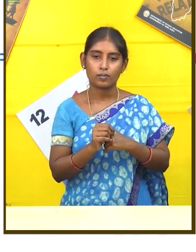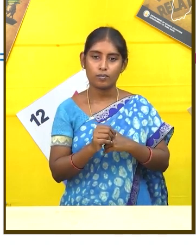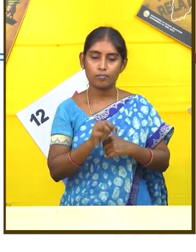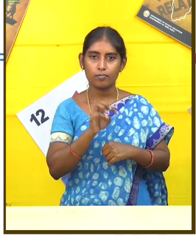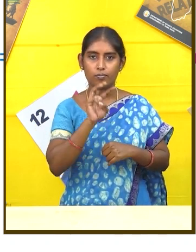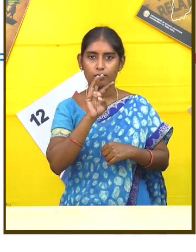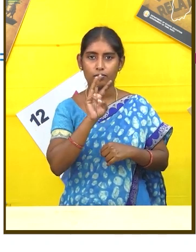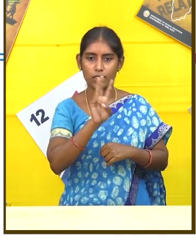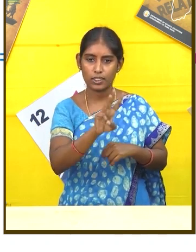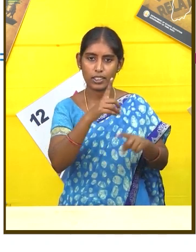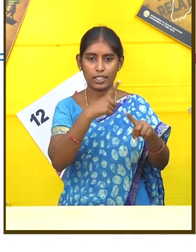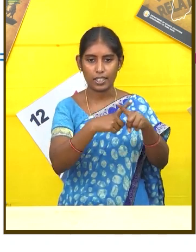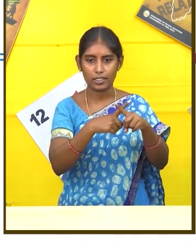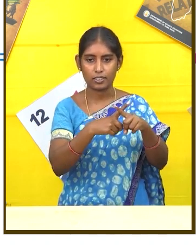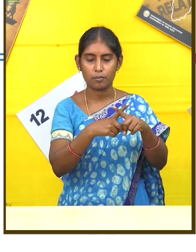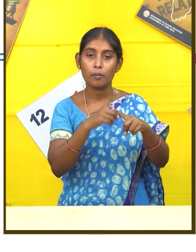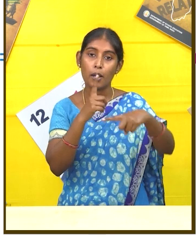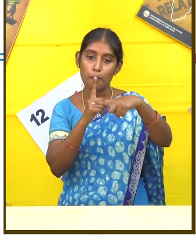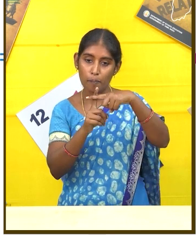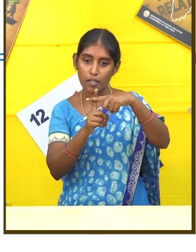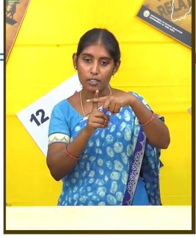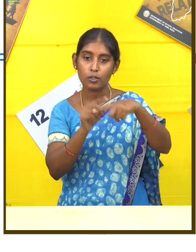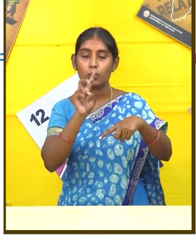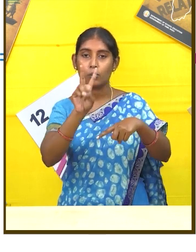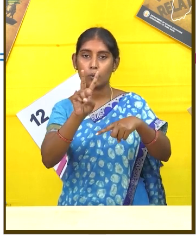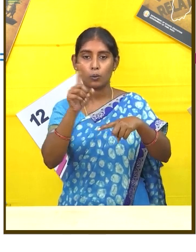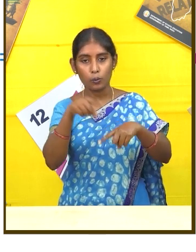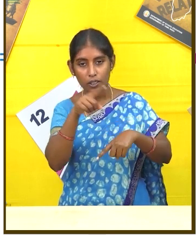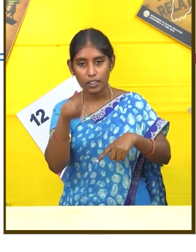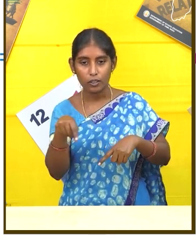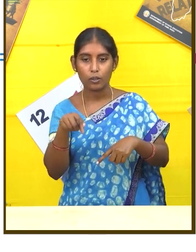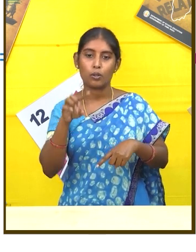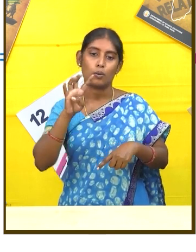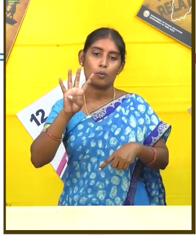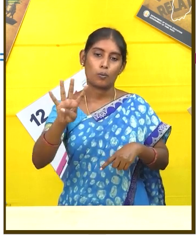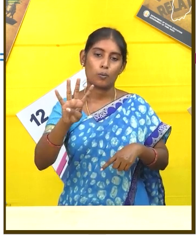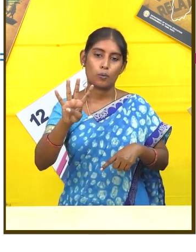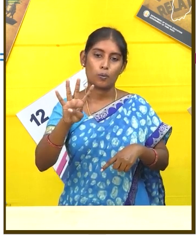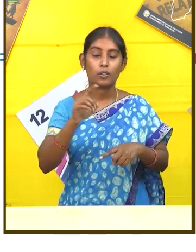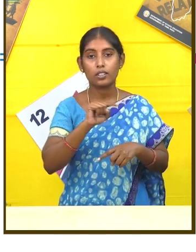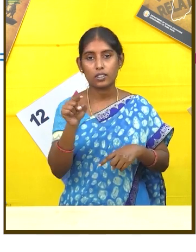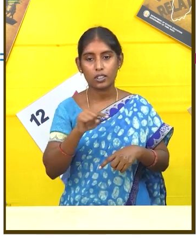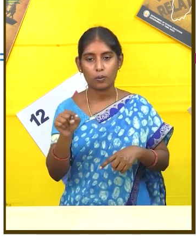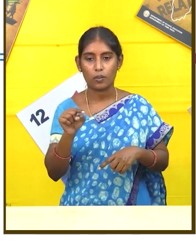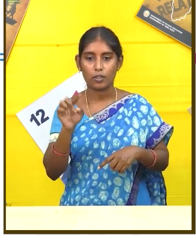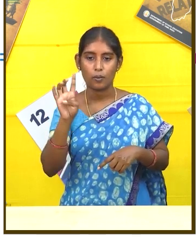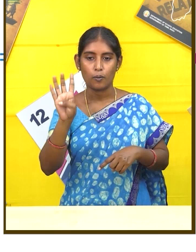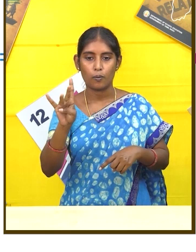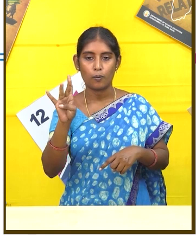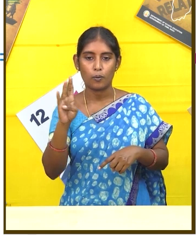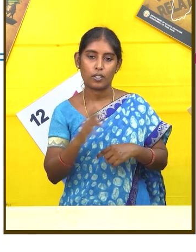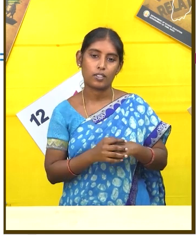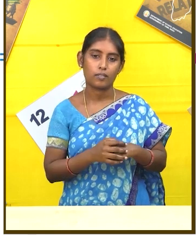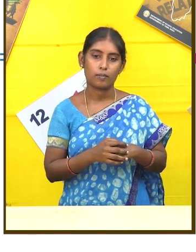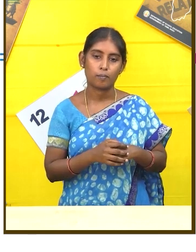fourth equation implies 3x plus 2 into, for z we have substituted the